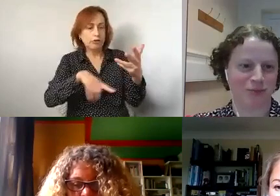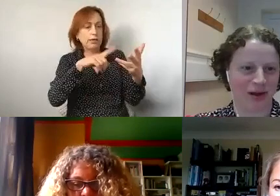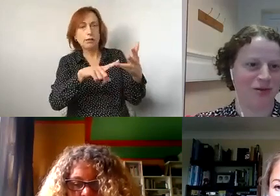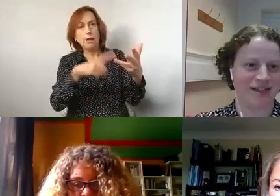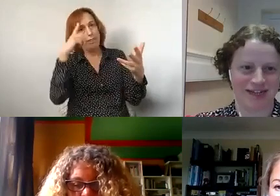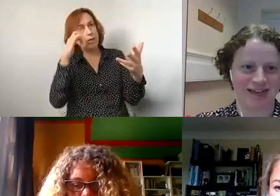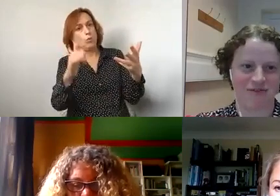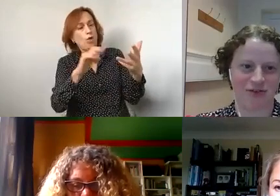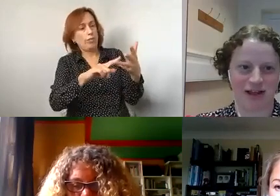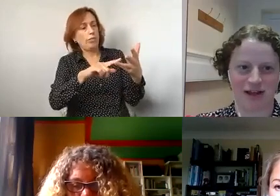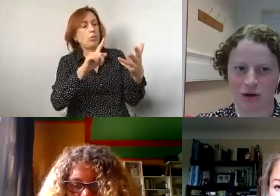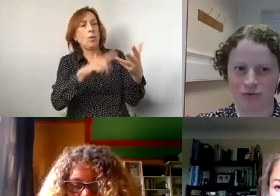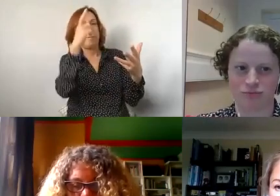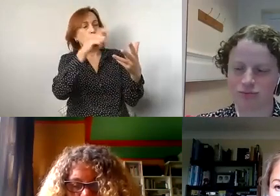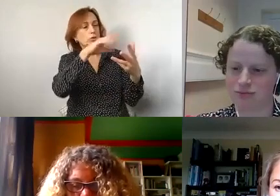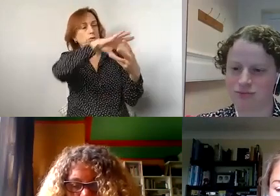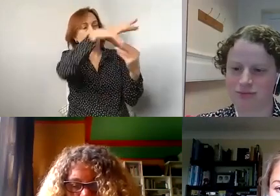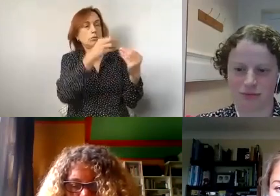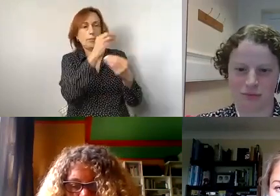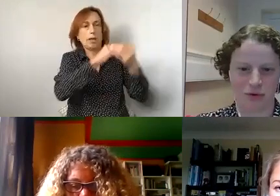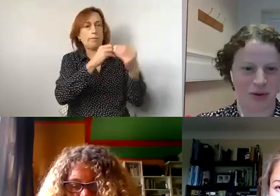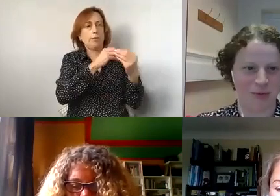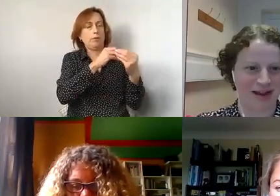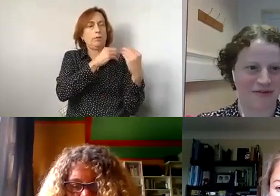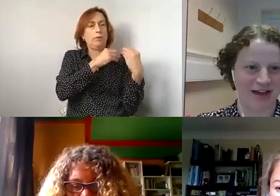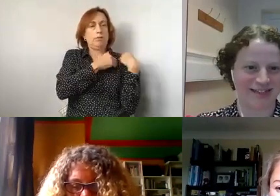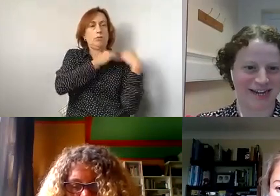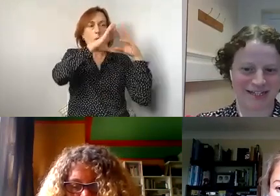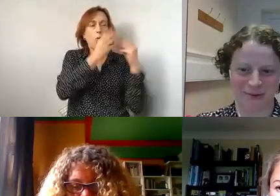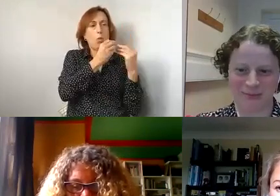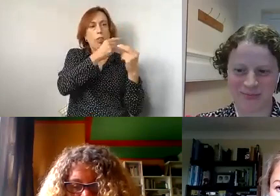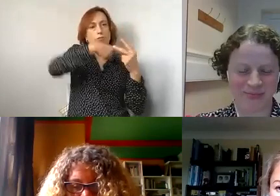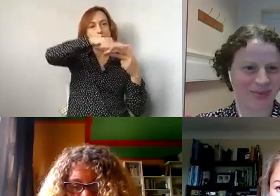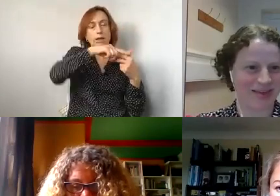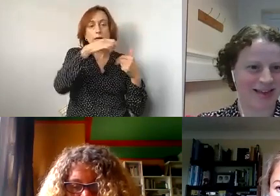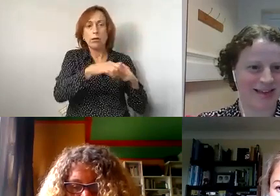someone to bring all these things together in that role? What do we make of that suggestion?